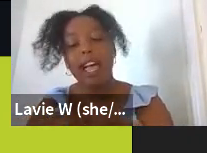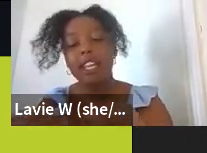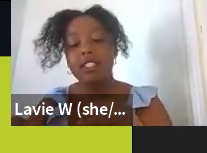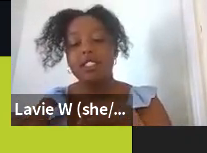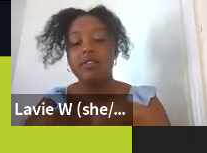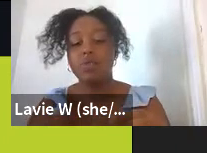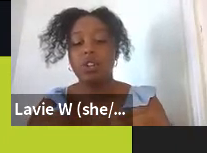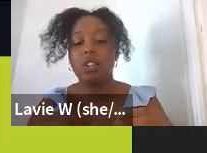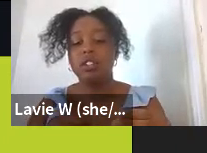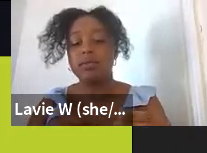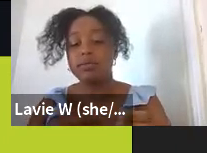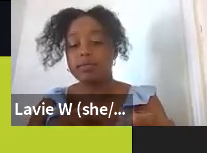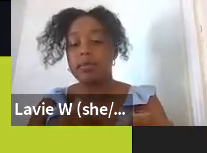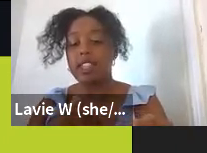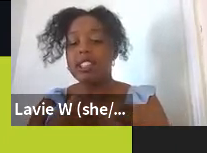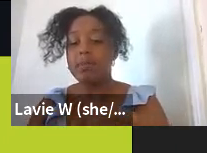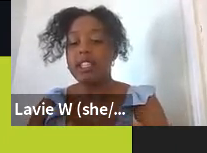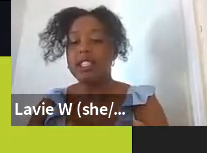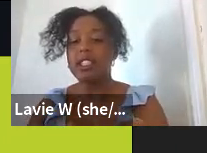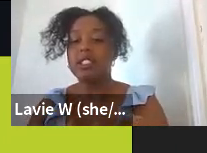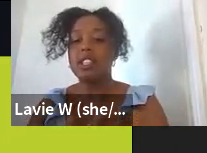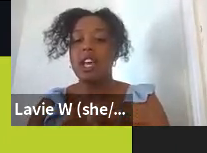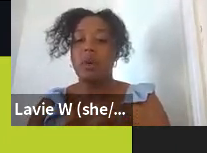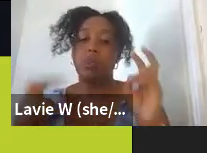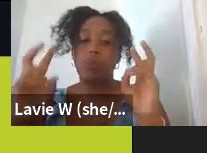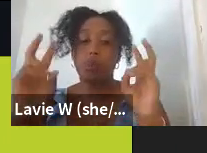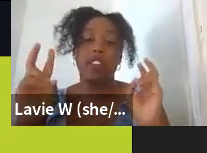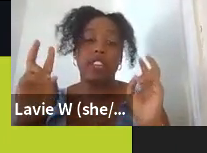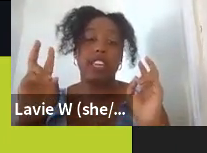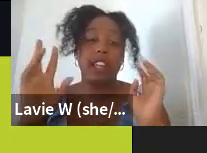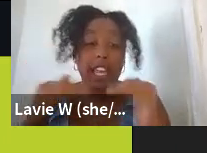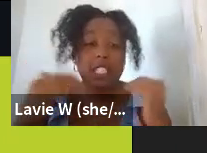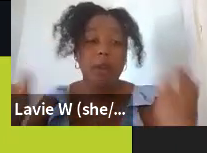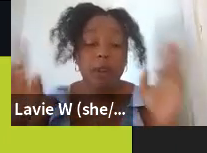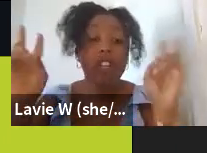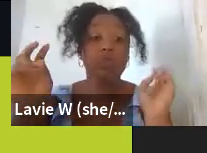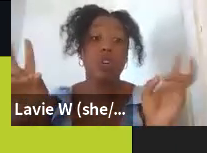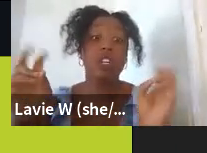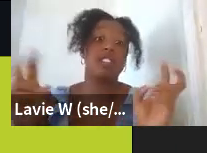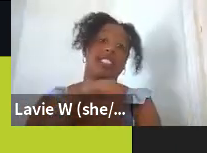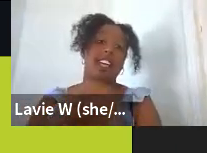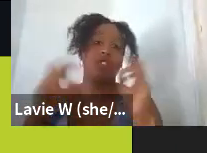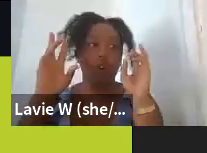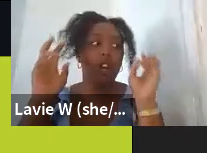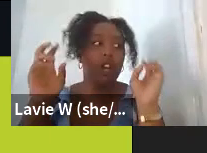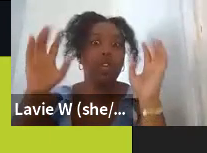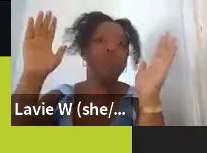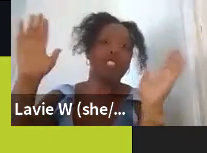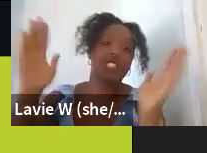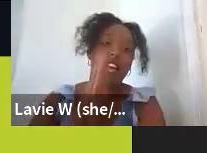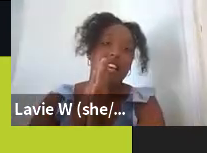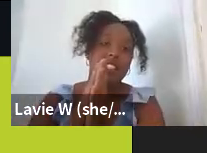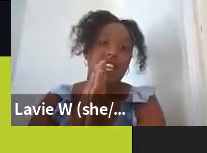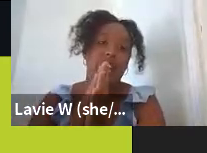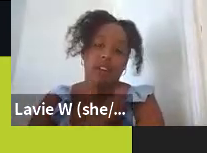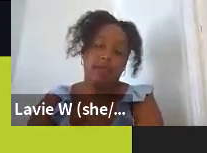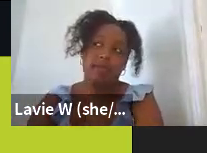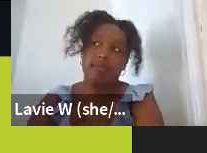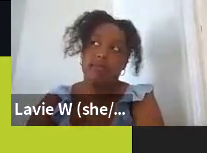keeping Black individuals in spaces where they can experience real success or huge